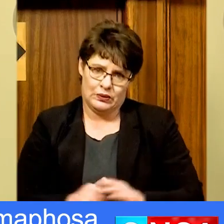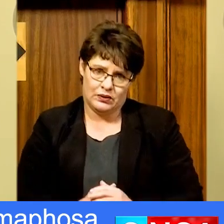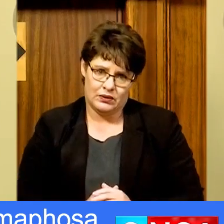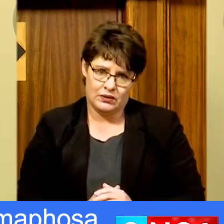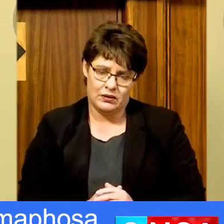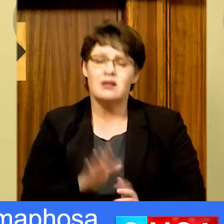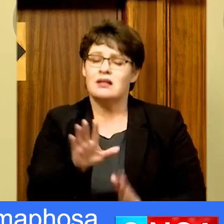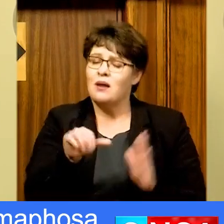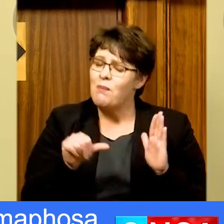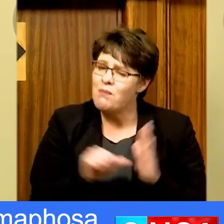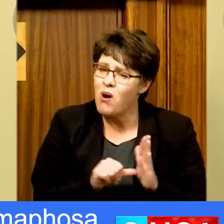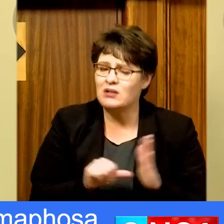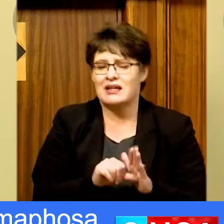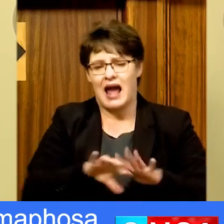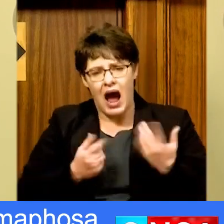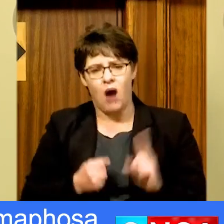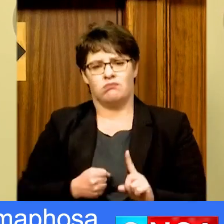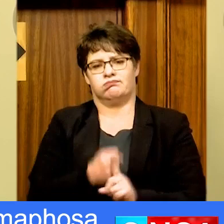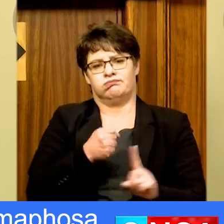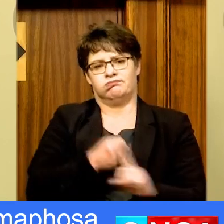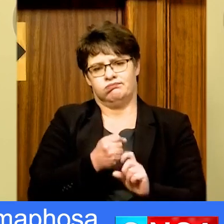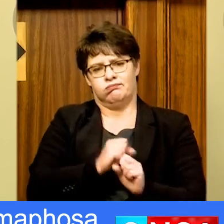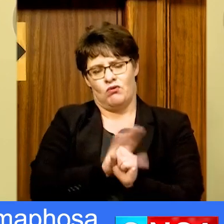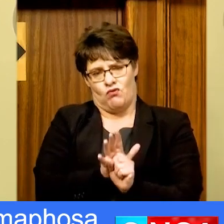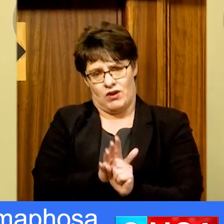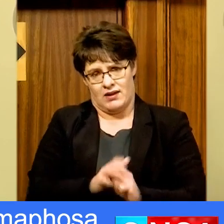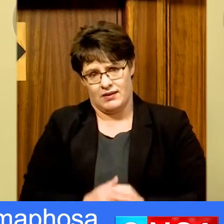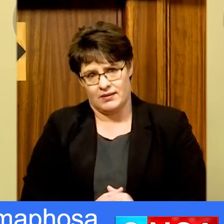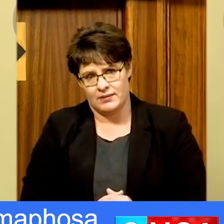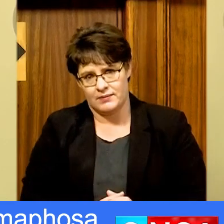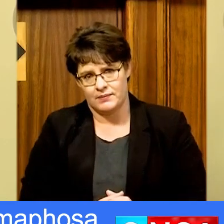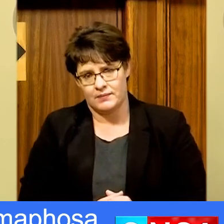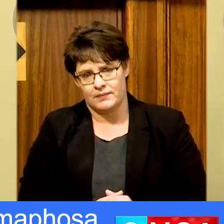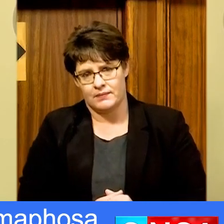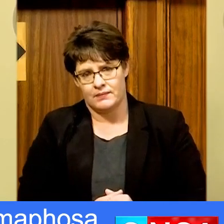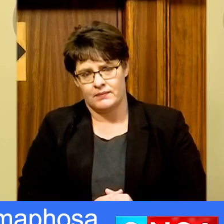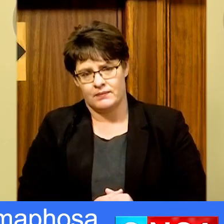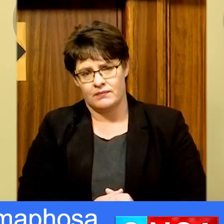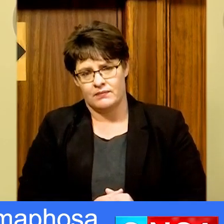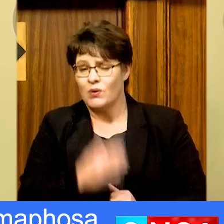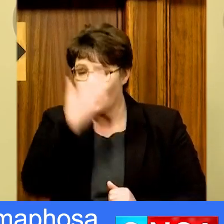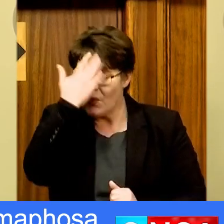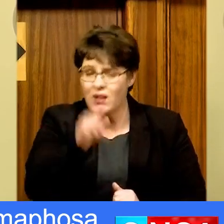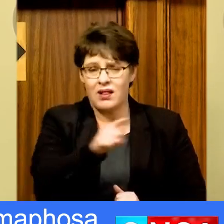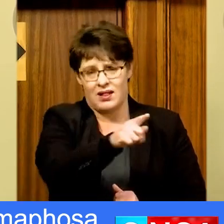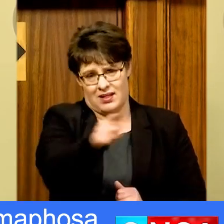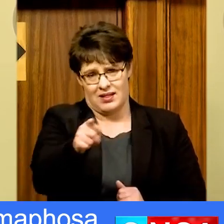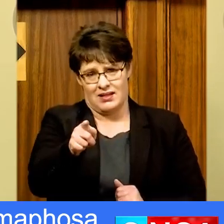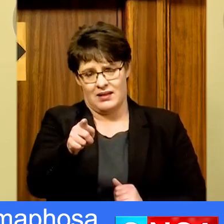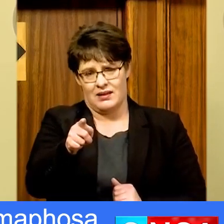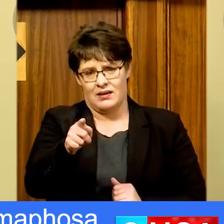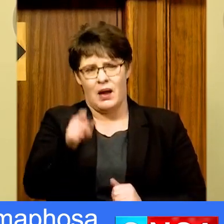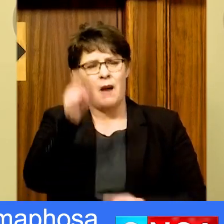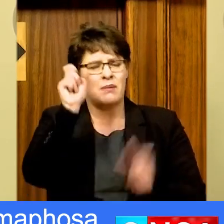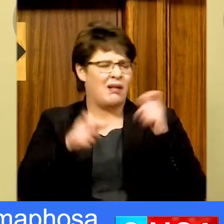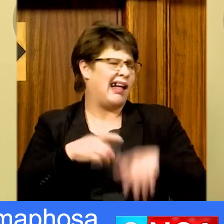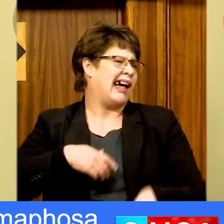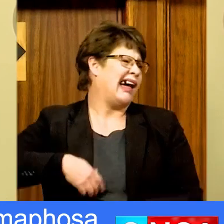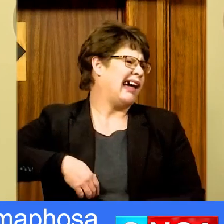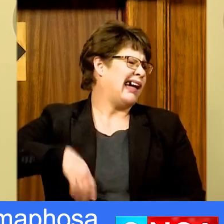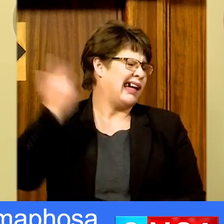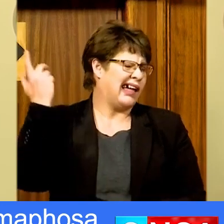important aspect of fighting COVID-19. We know there are some people who are